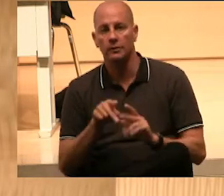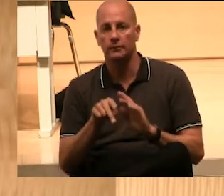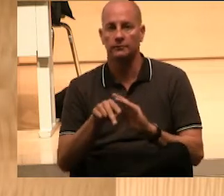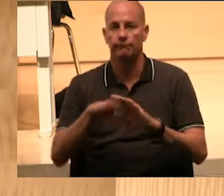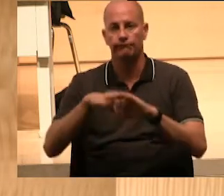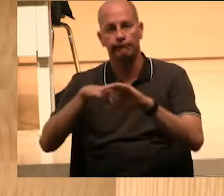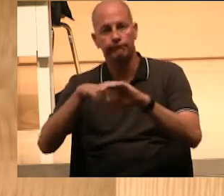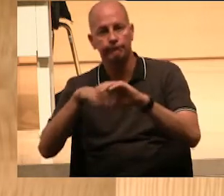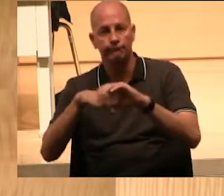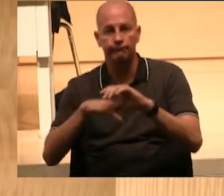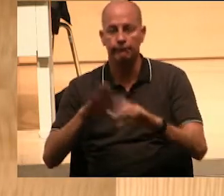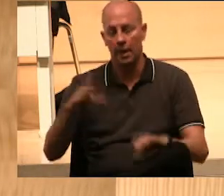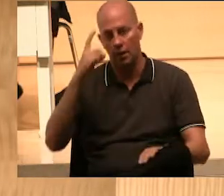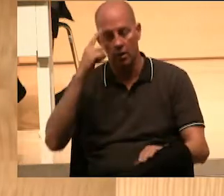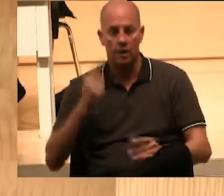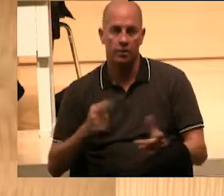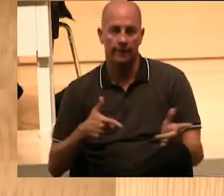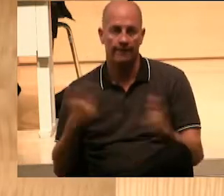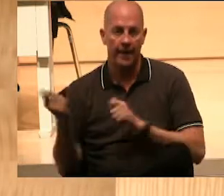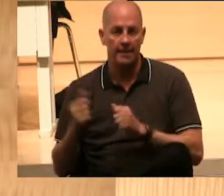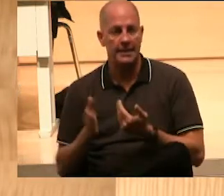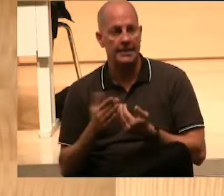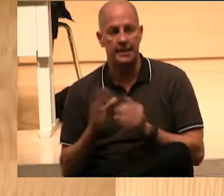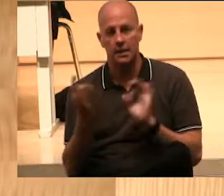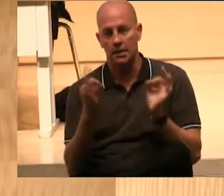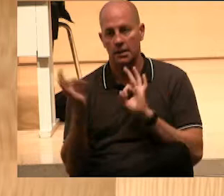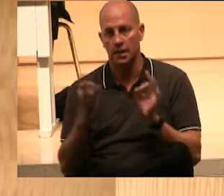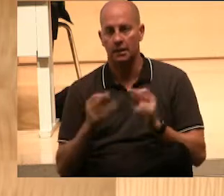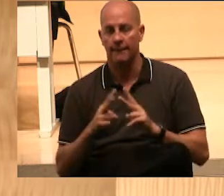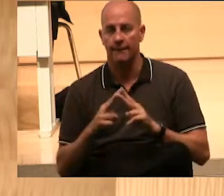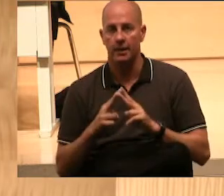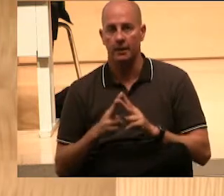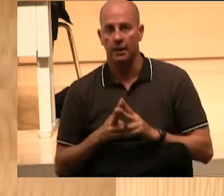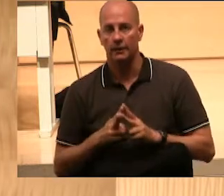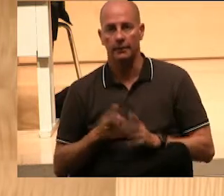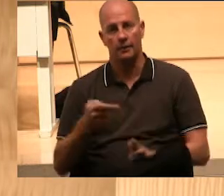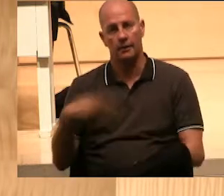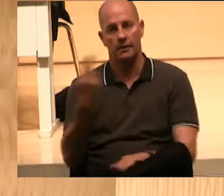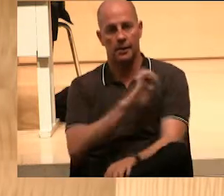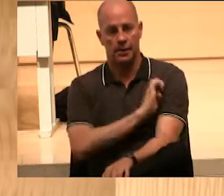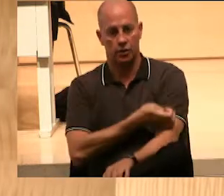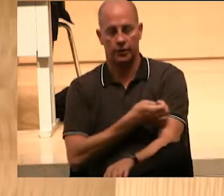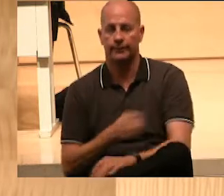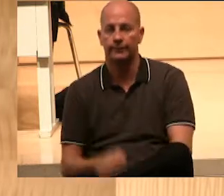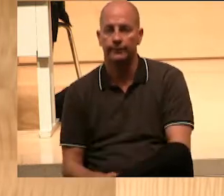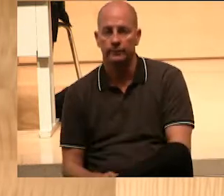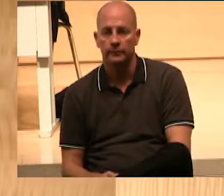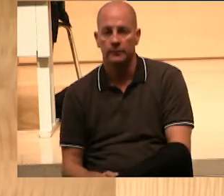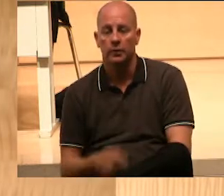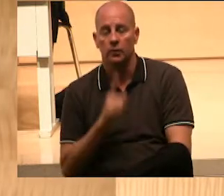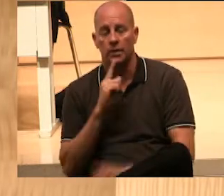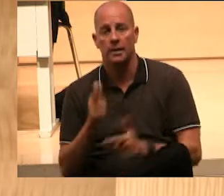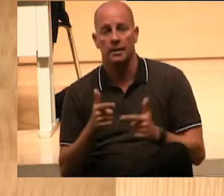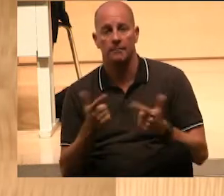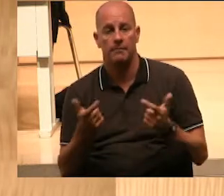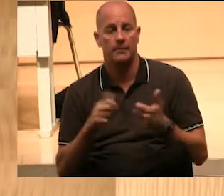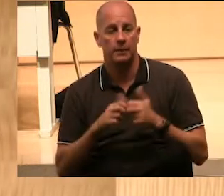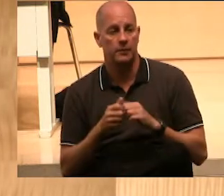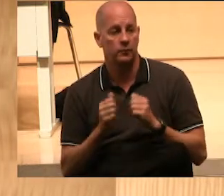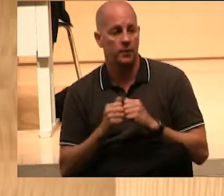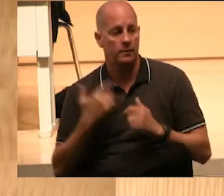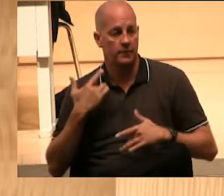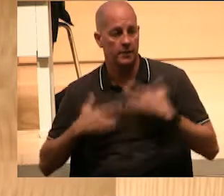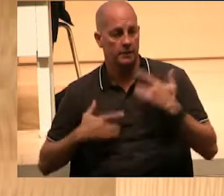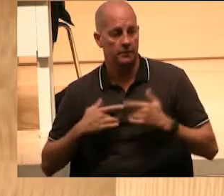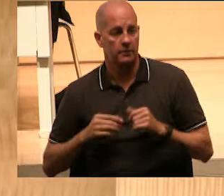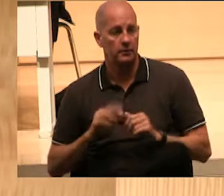Their thoughts are going really fast. They're easily distracted, just really revved up. And a really big problem with bipolar disorder is that people can